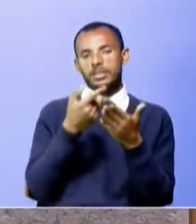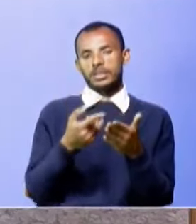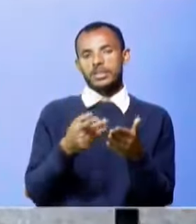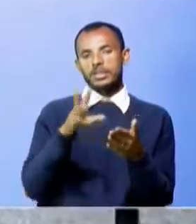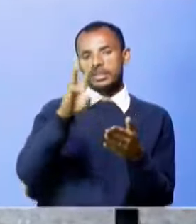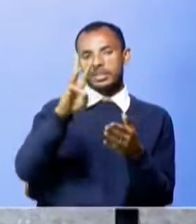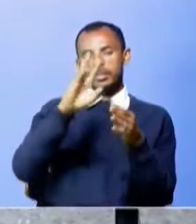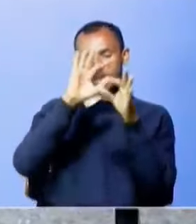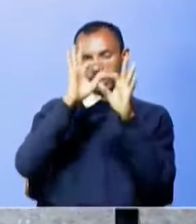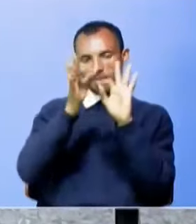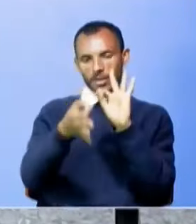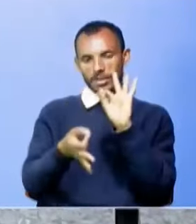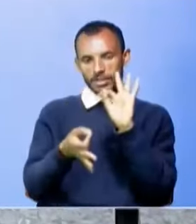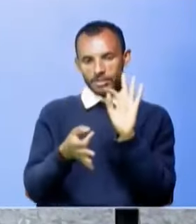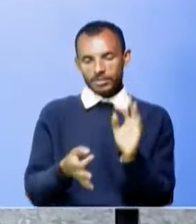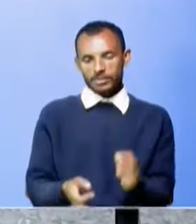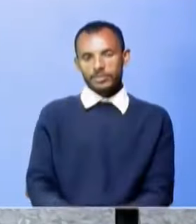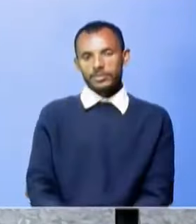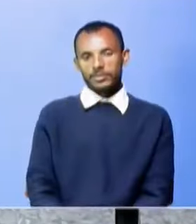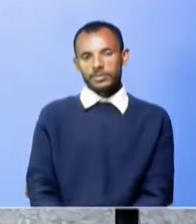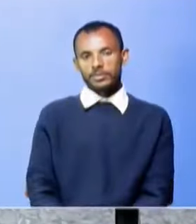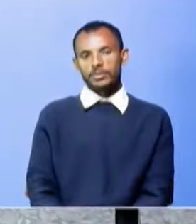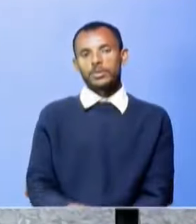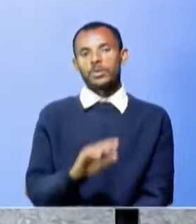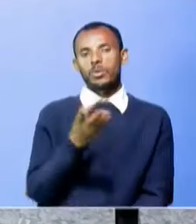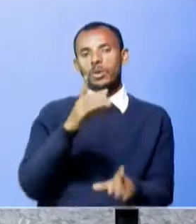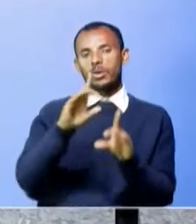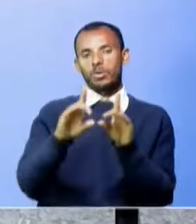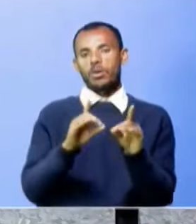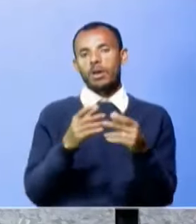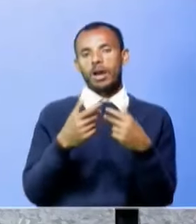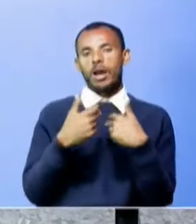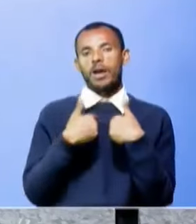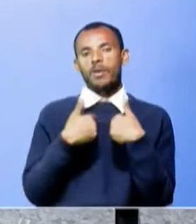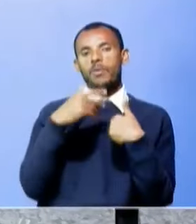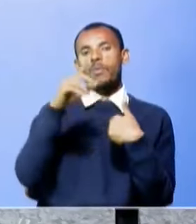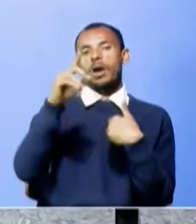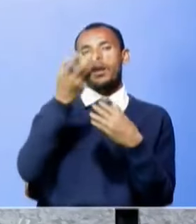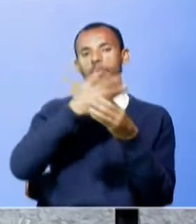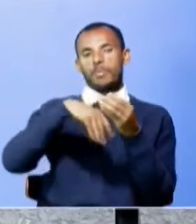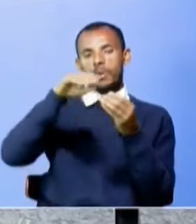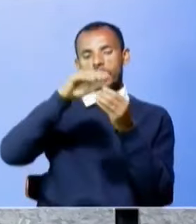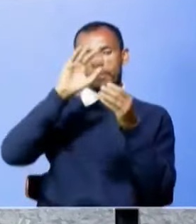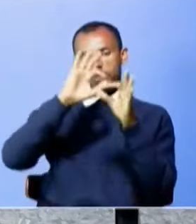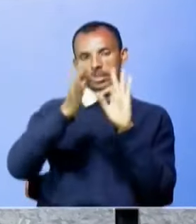6th definition. We do have one more definition about